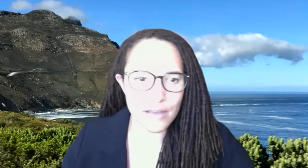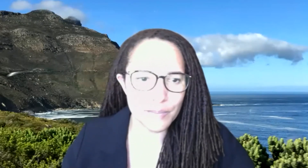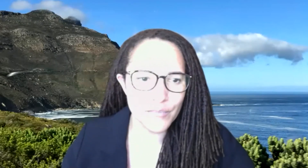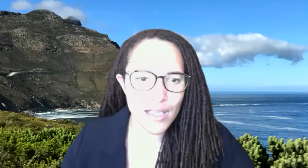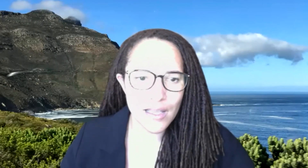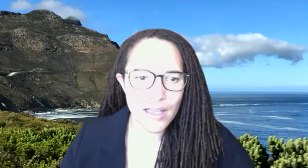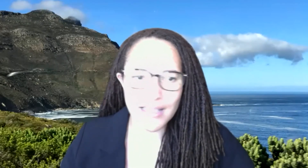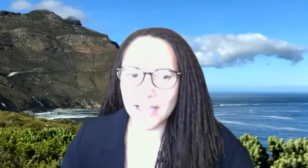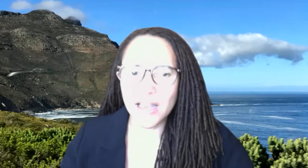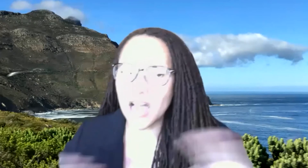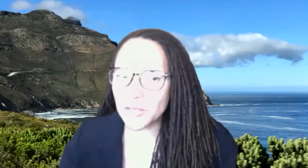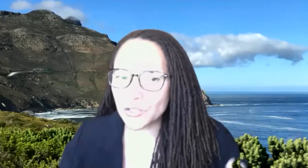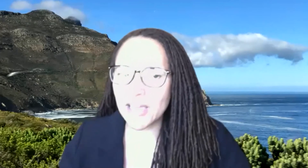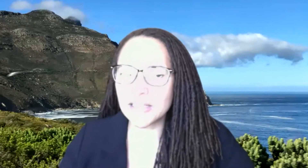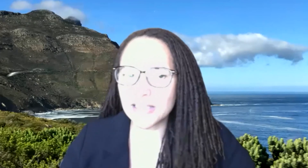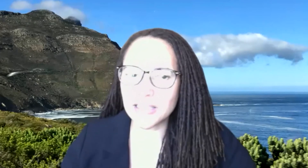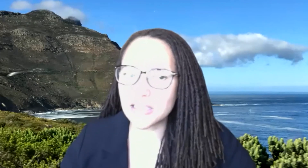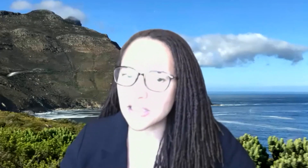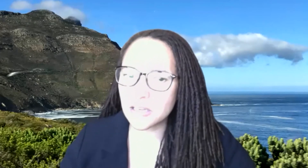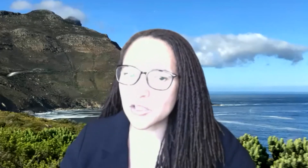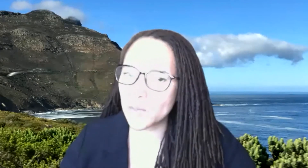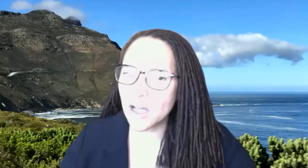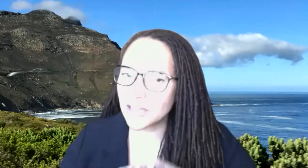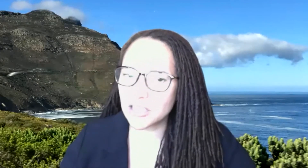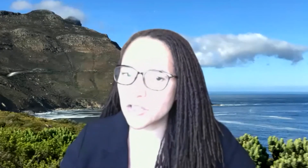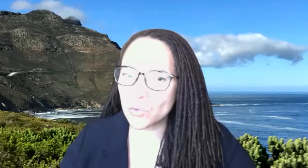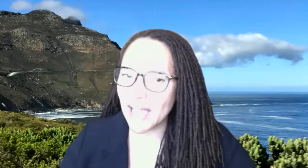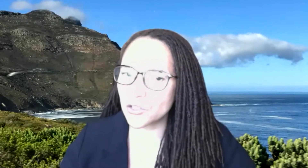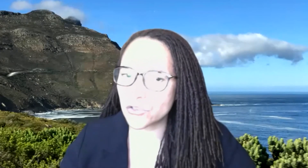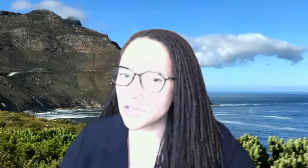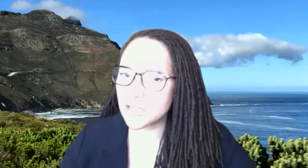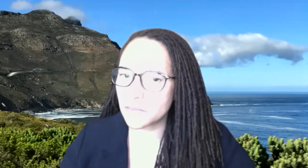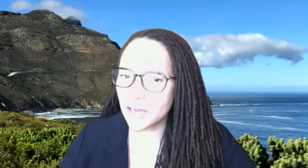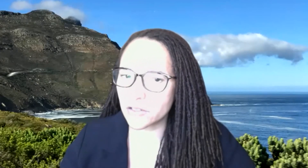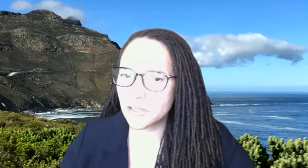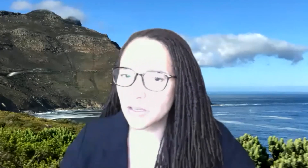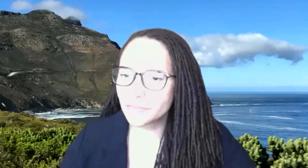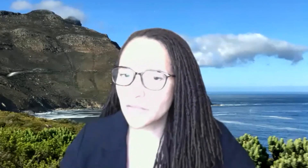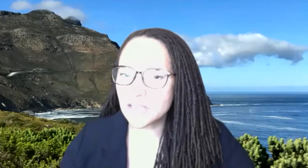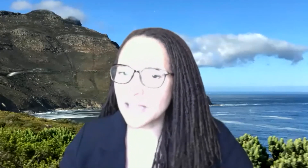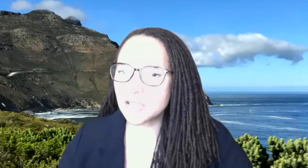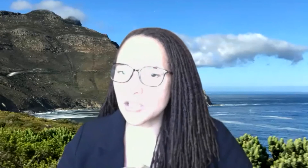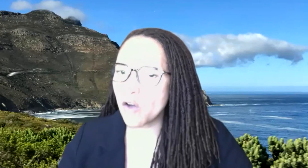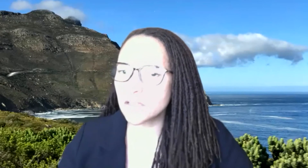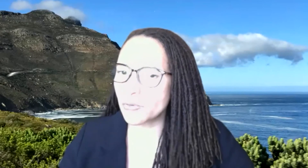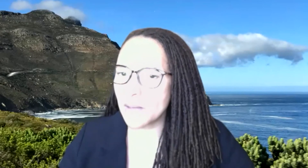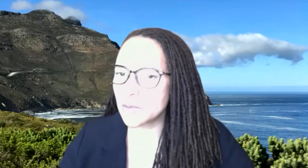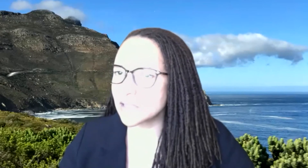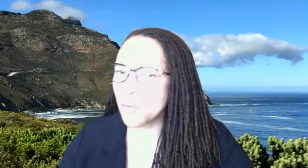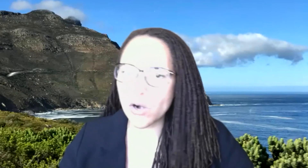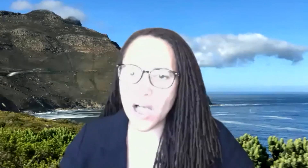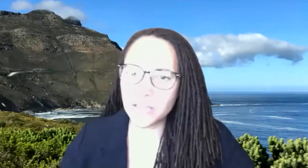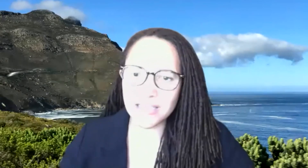racism. Again, a common thread is that these systems go beyond individual actors or decision makers. This makes solving the problem